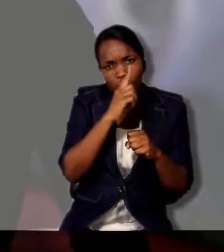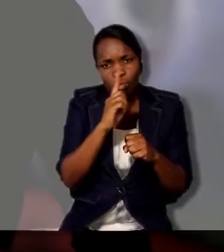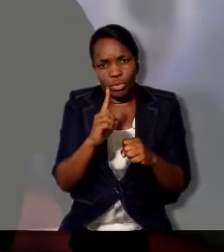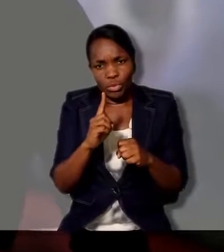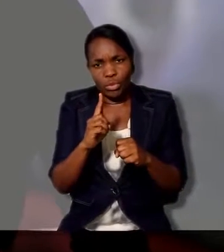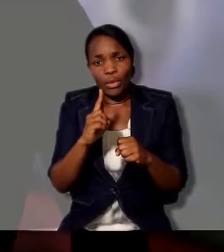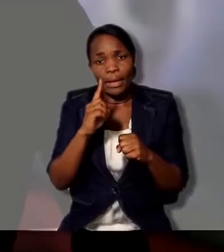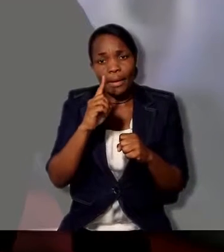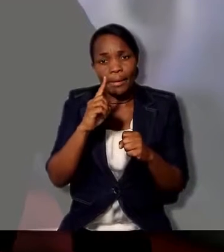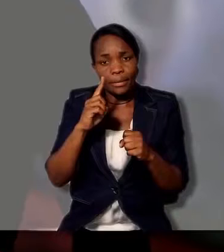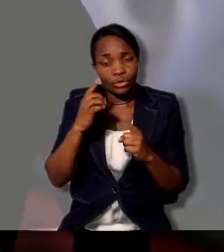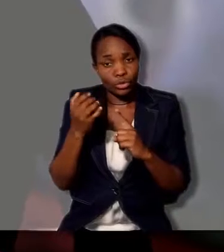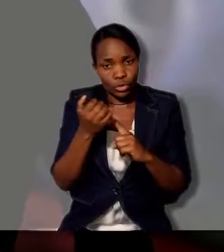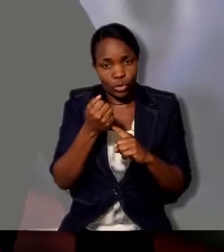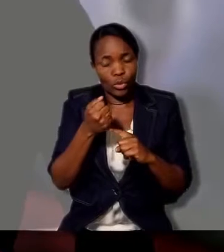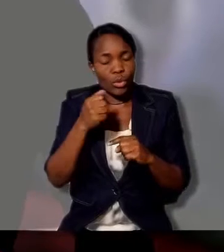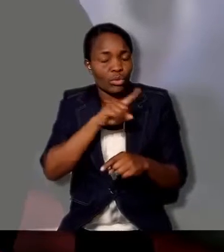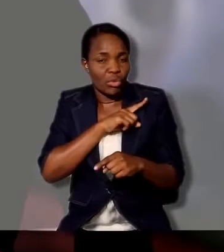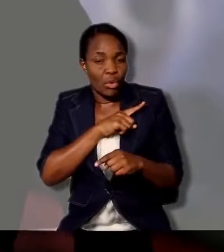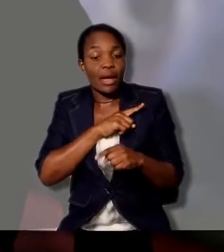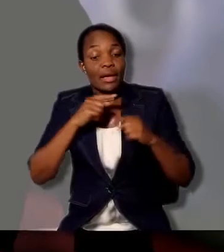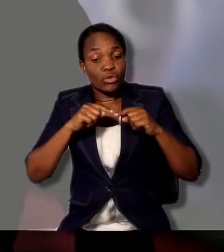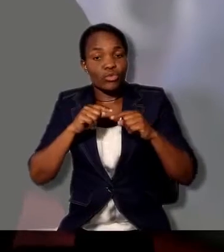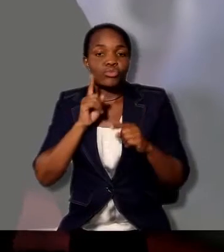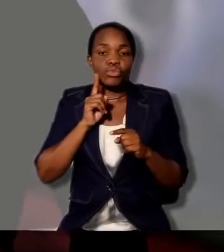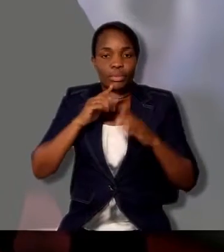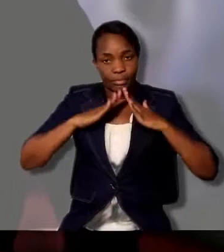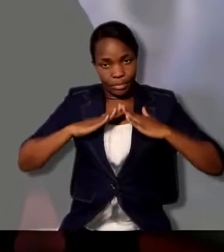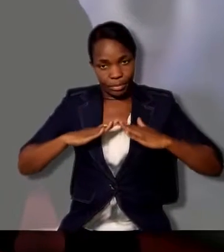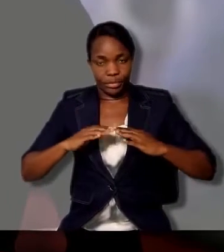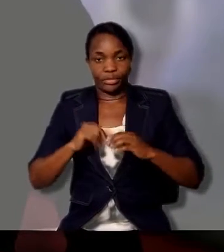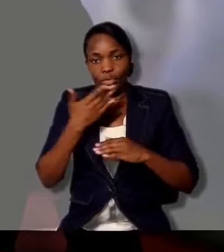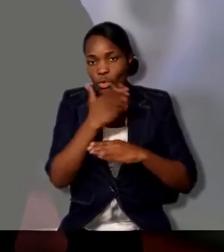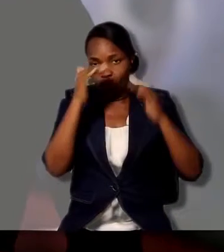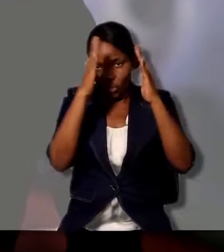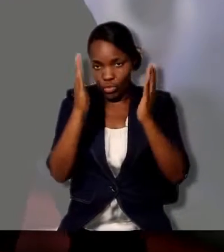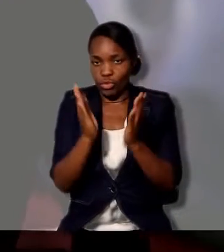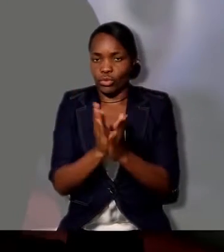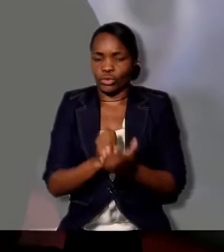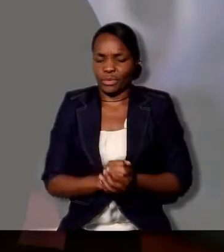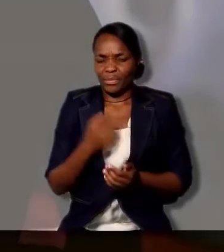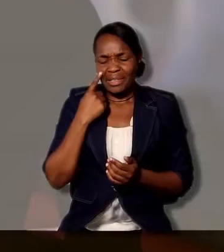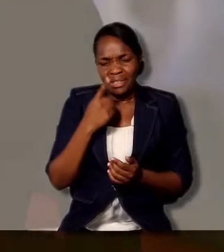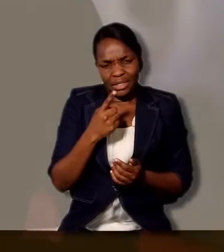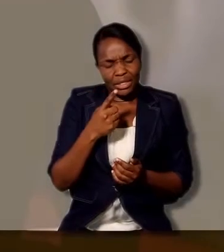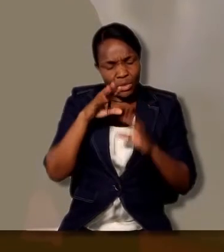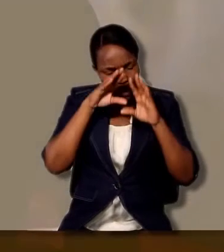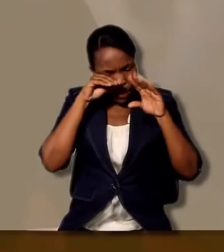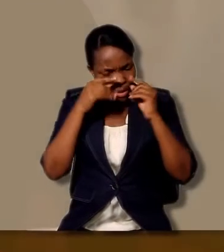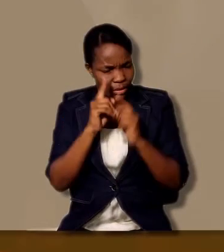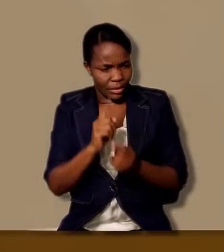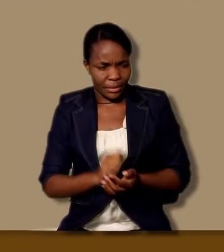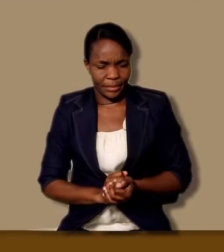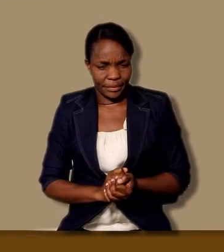Prize in recognition of its peacekeeping efforts worldwide, and that's quite something. Let's see what we have learned